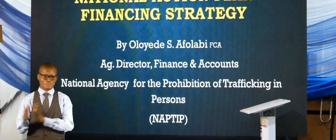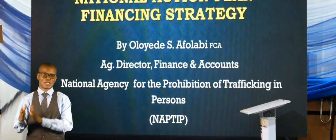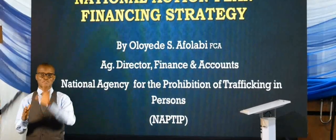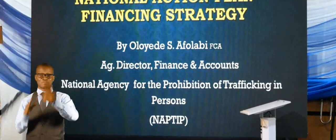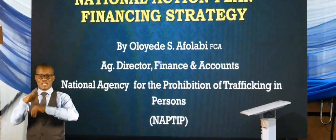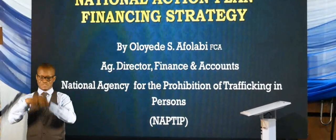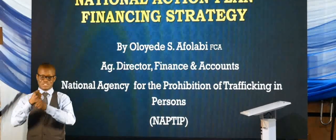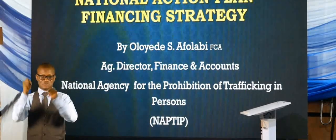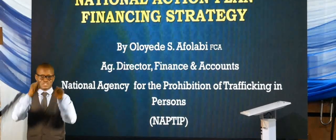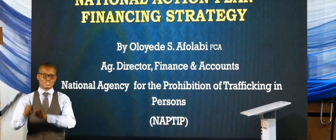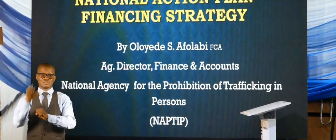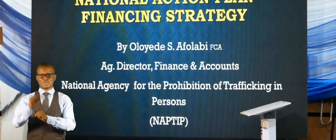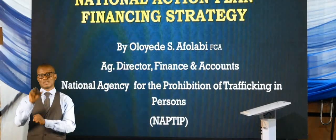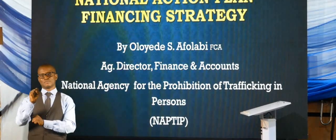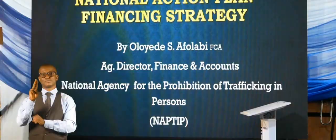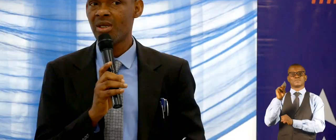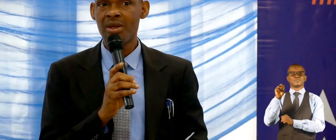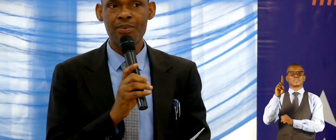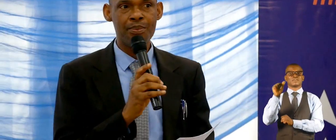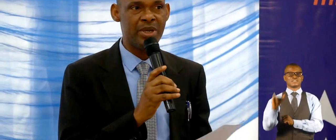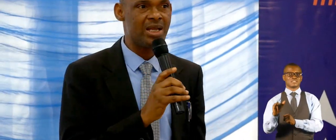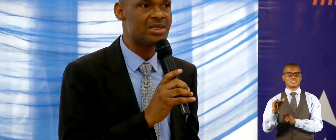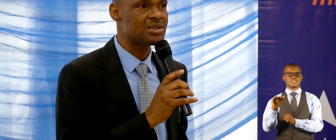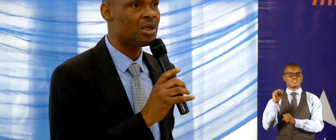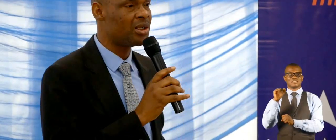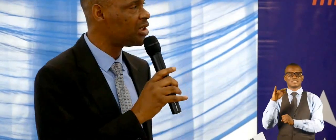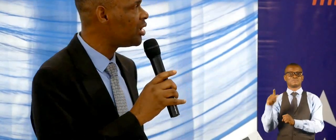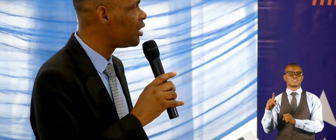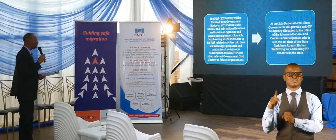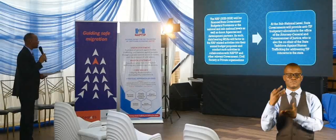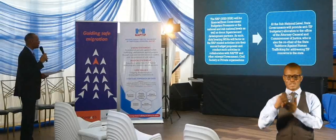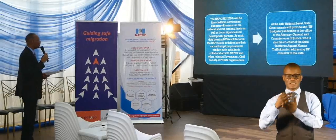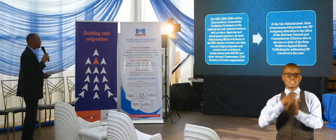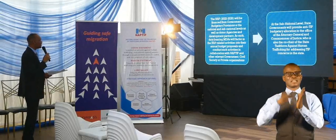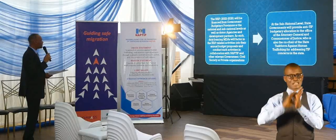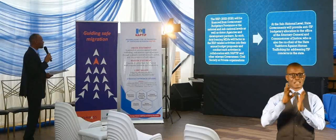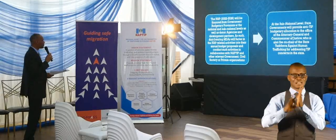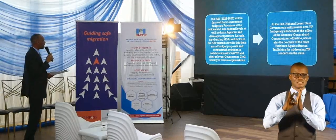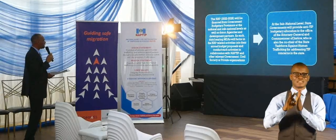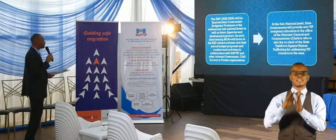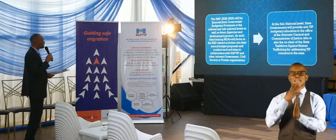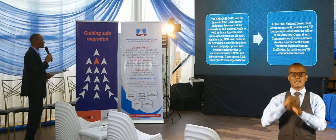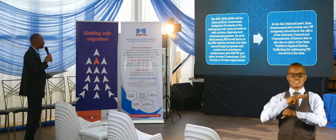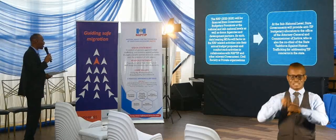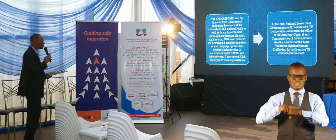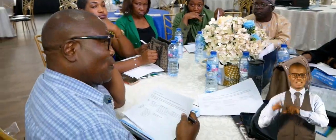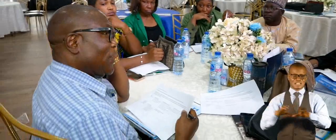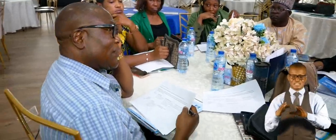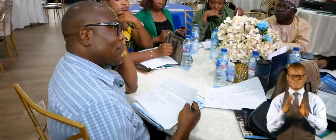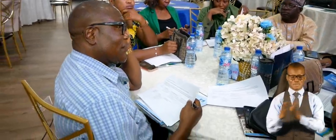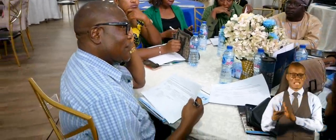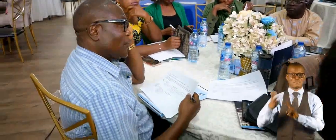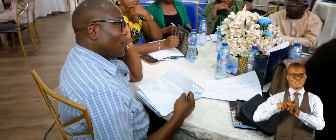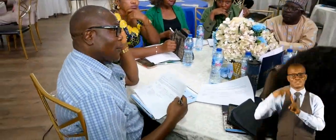presentation of the National Action Plan Financing Strategy by Sunday Oloyede, NAPTIP Acting Director of Finance and Accounts, as well as